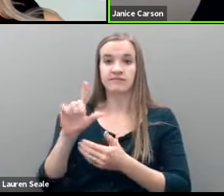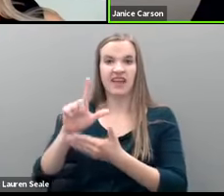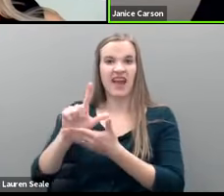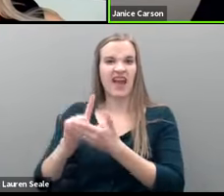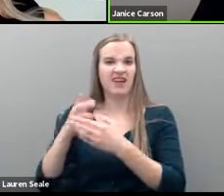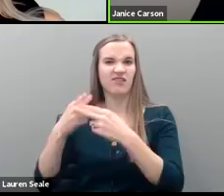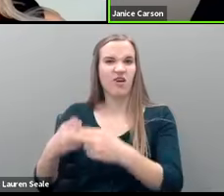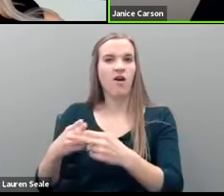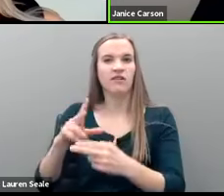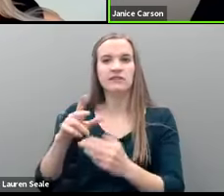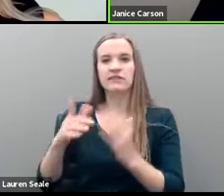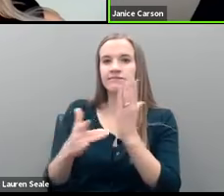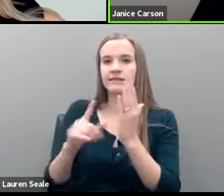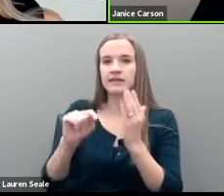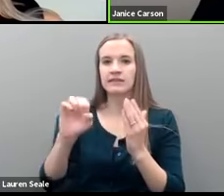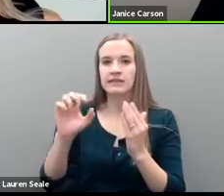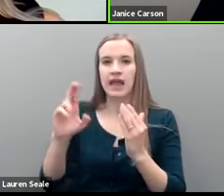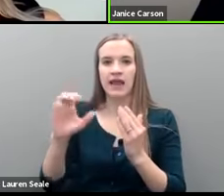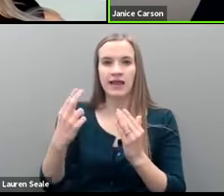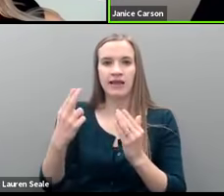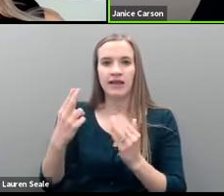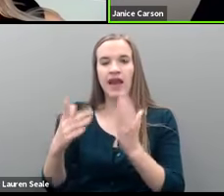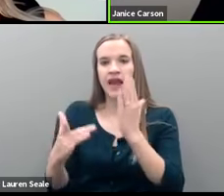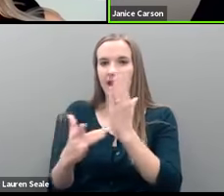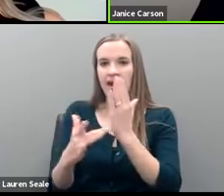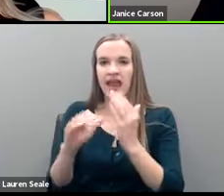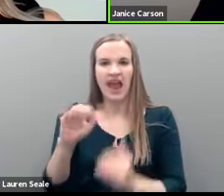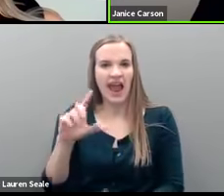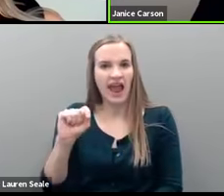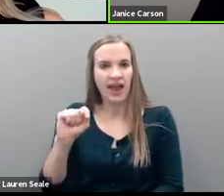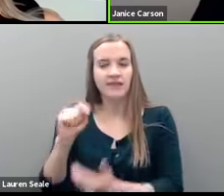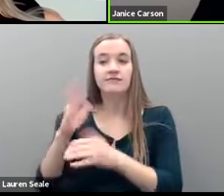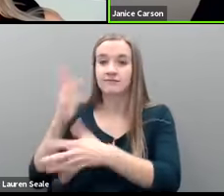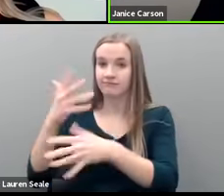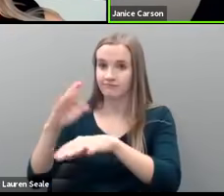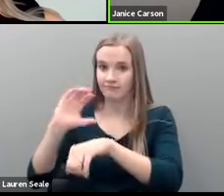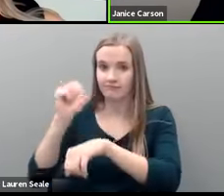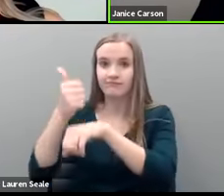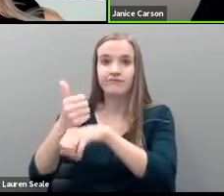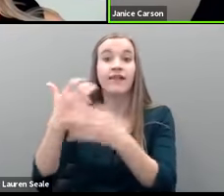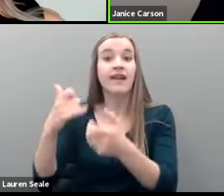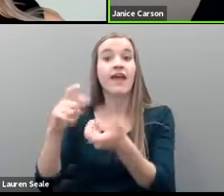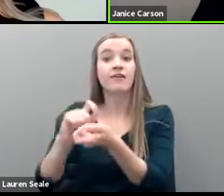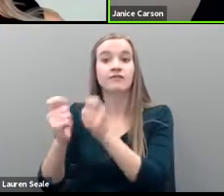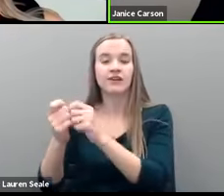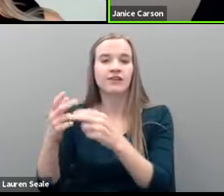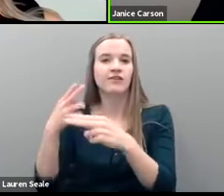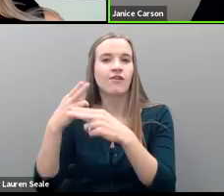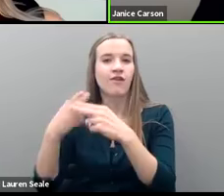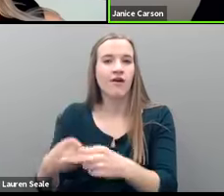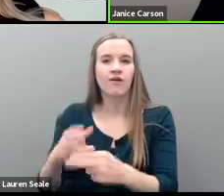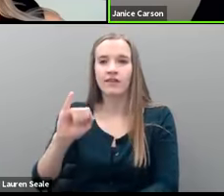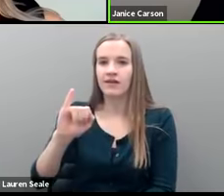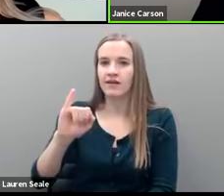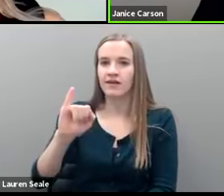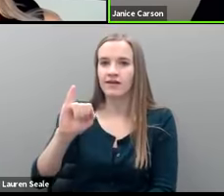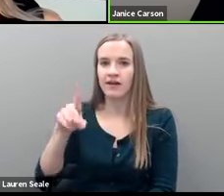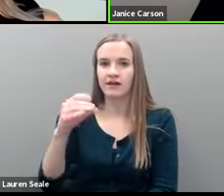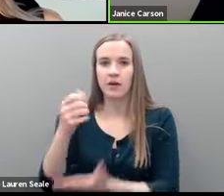longer our law. Our federal statute is now the Assistive Technology Act, which was reauthorized in